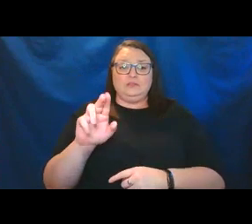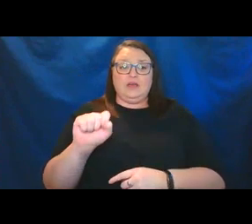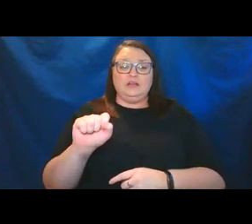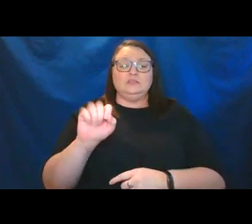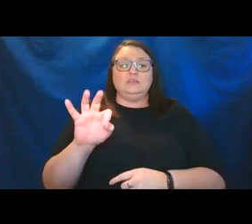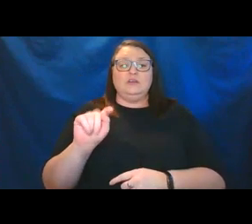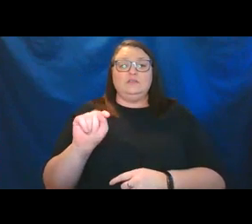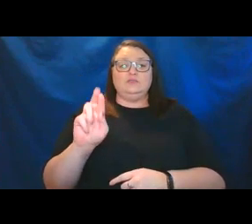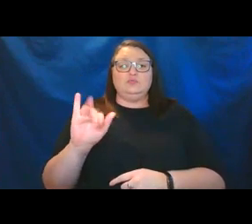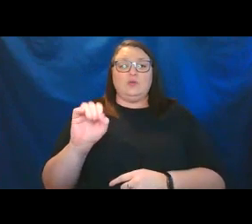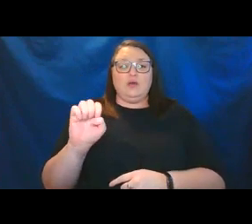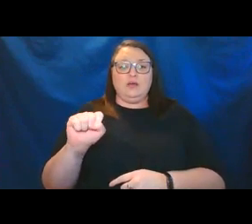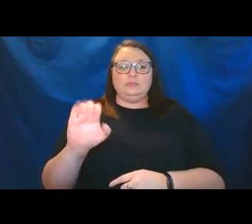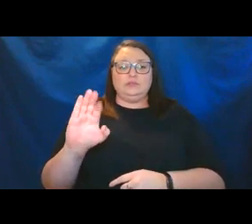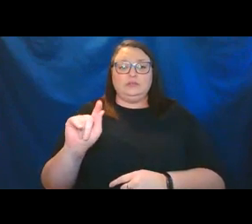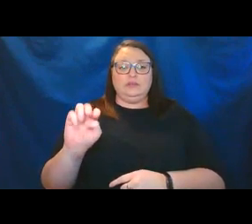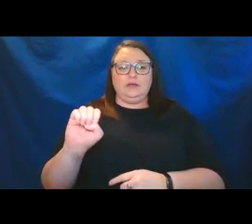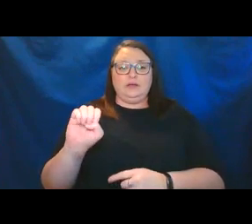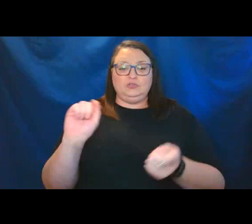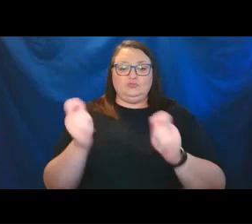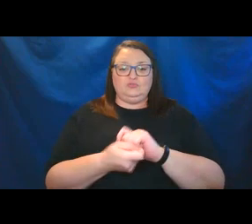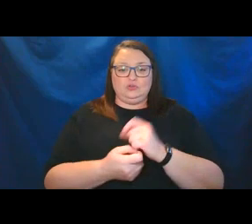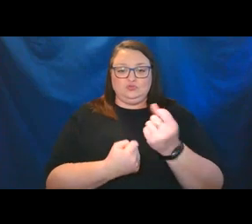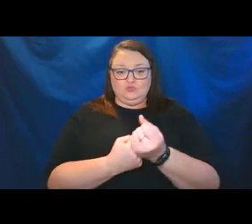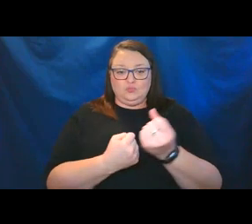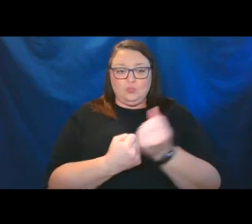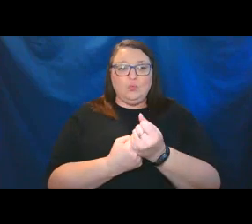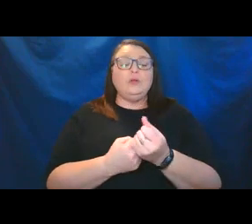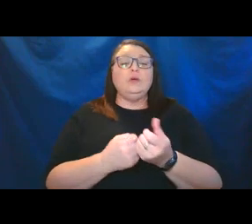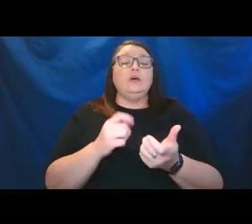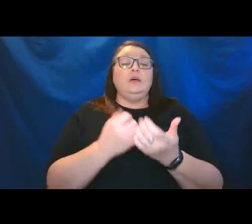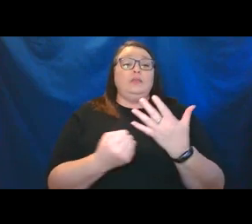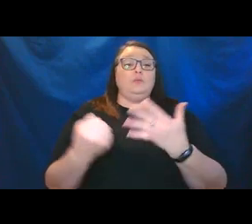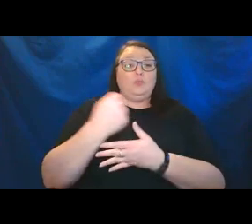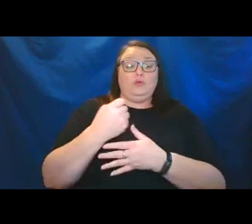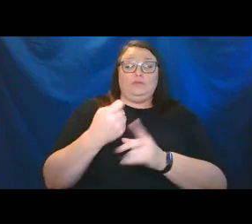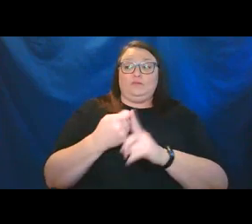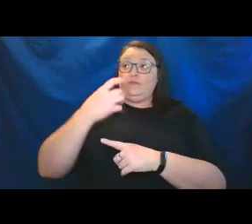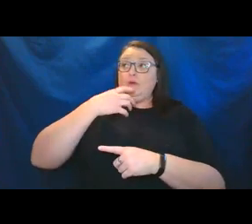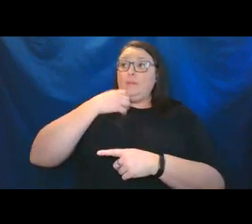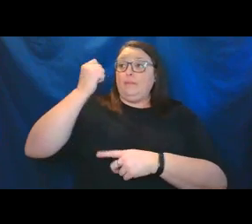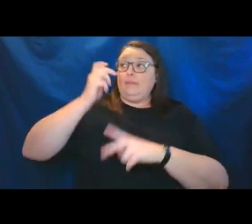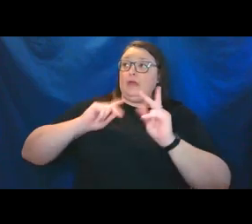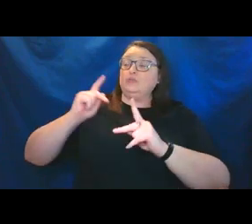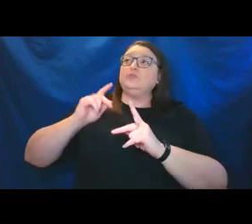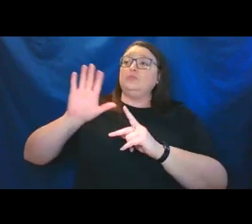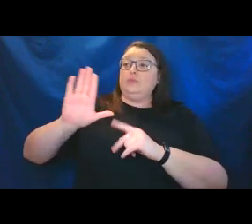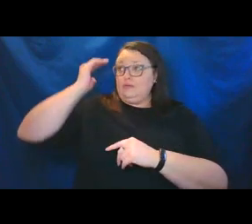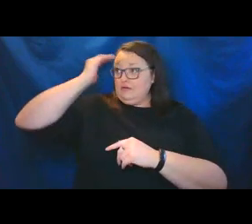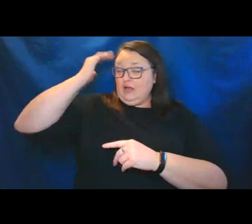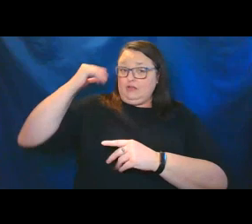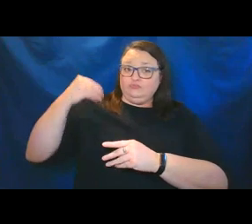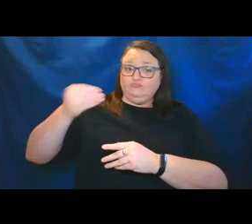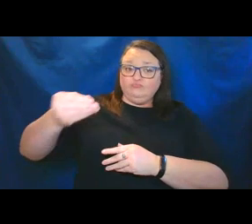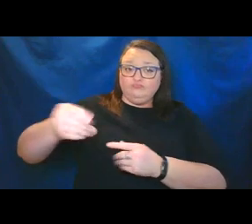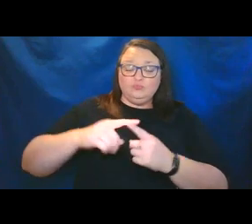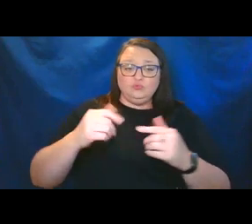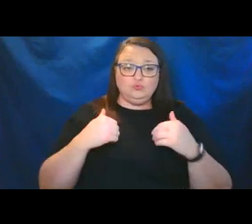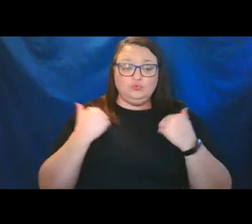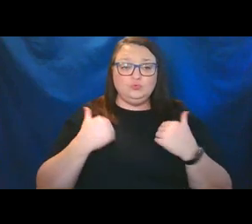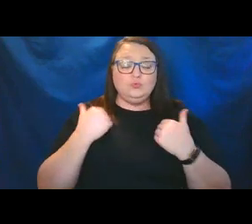report that they're prioritizing passing down knowledge from elders to youth, workforce development, professional training to